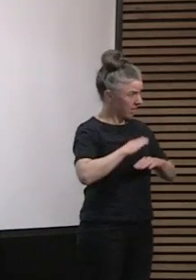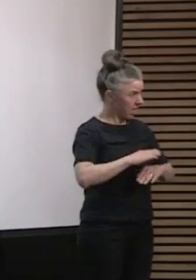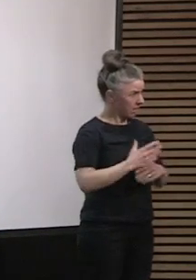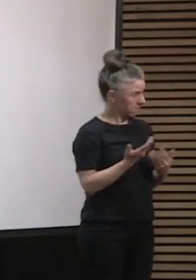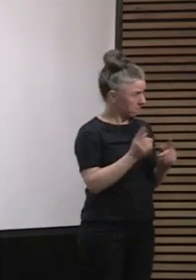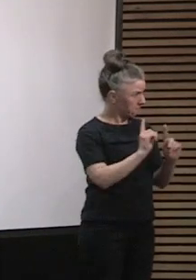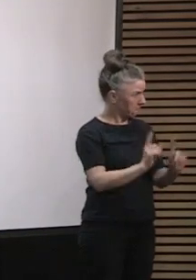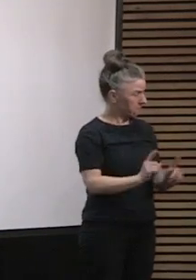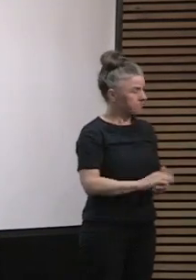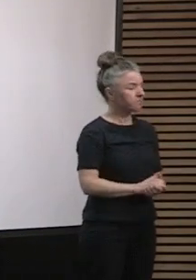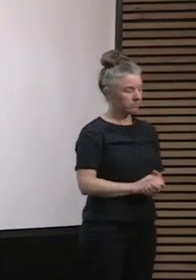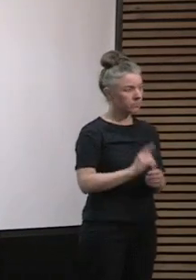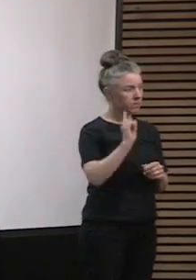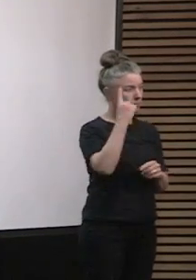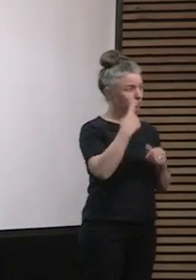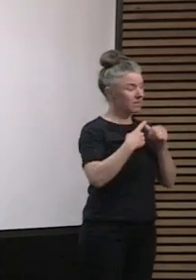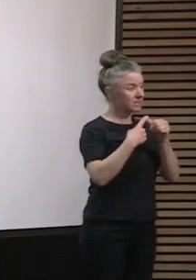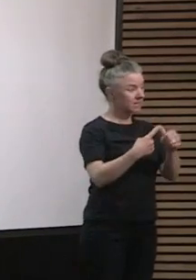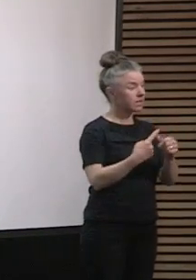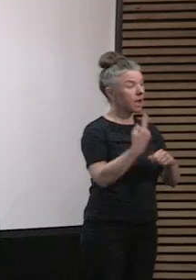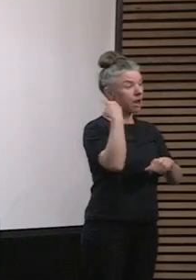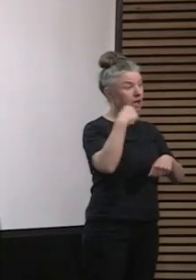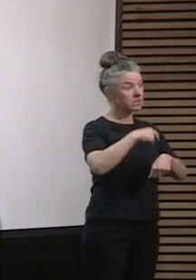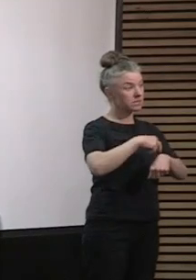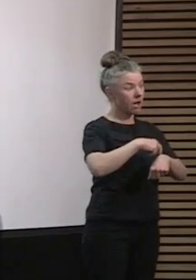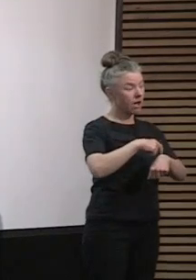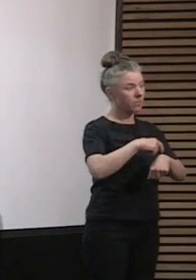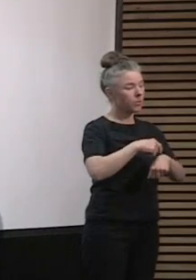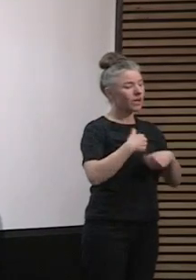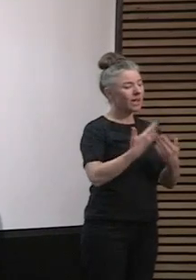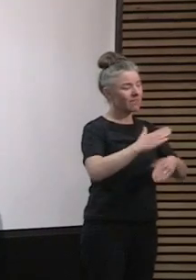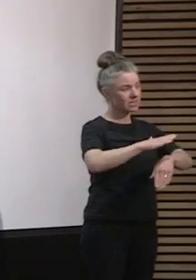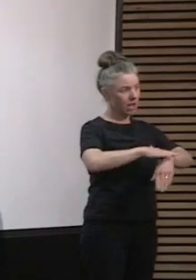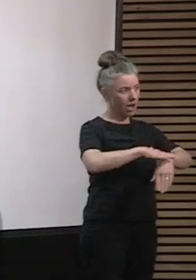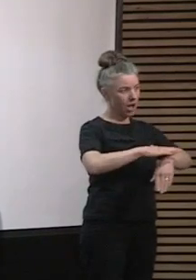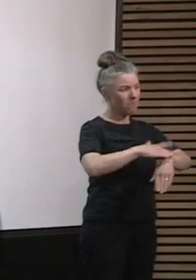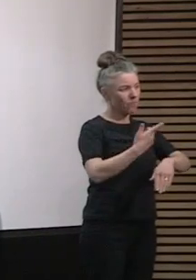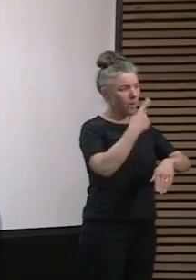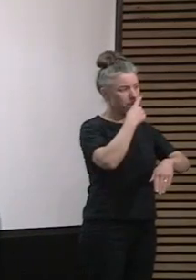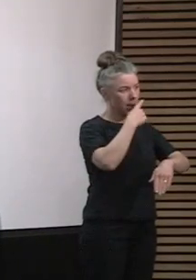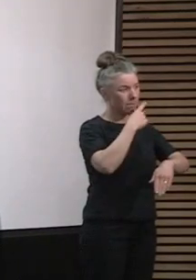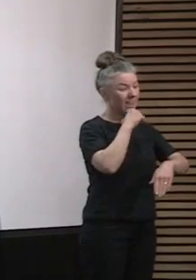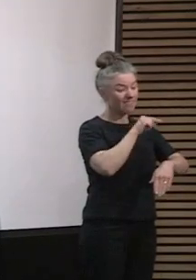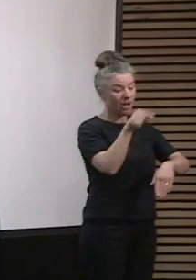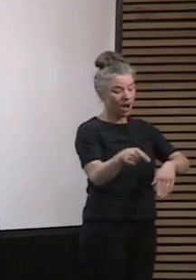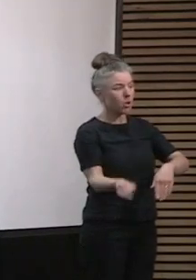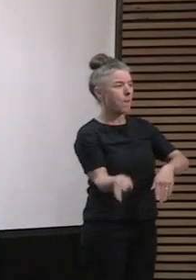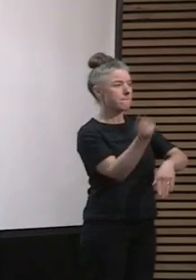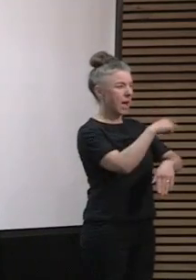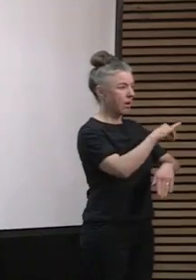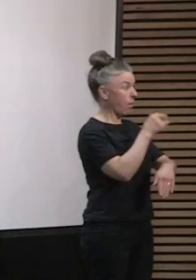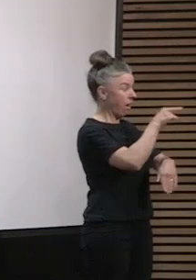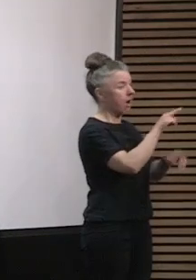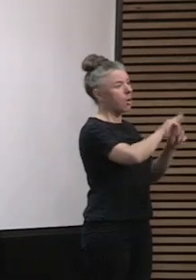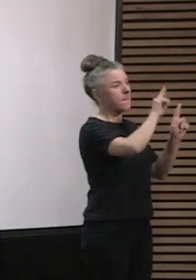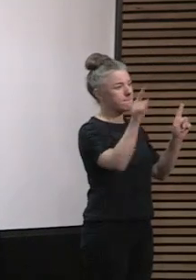of the things that we did last time was we did allow enough time for people to relocate. And so that sometimes took a